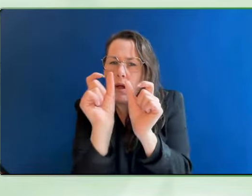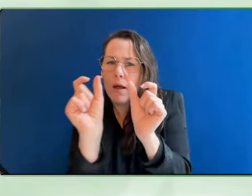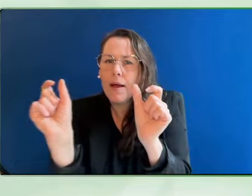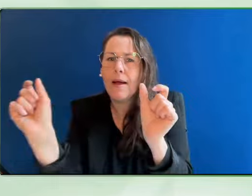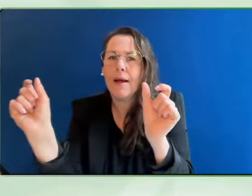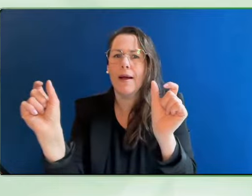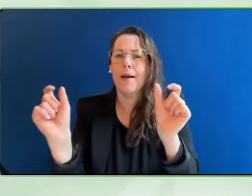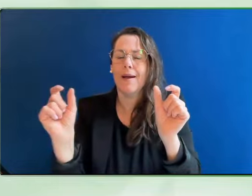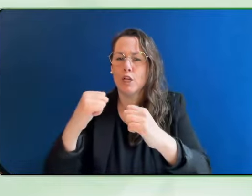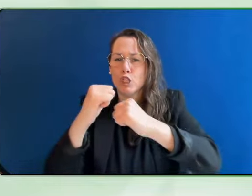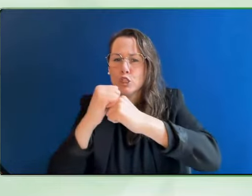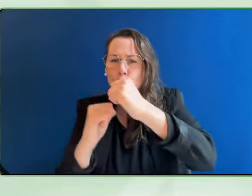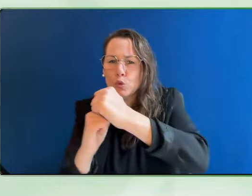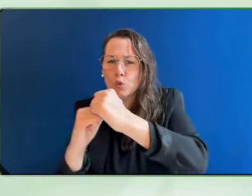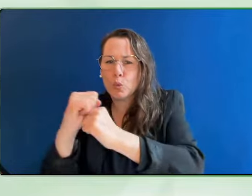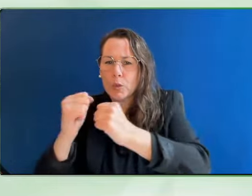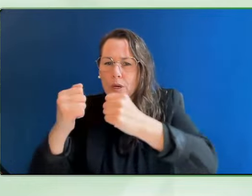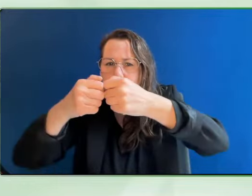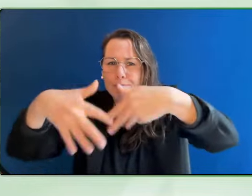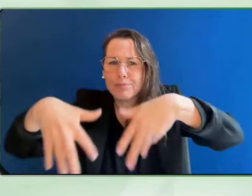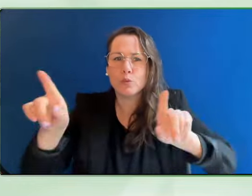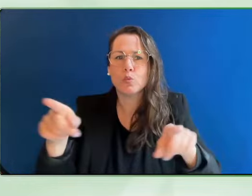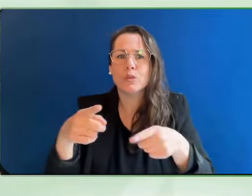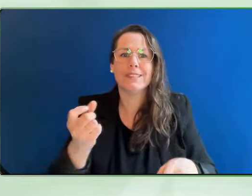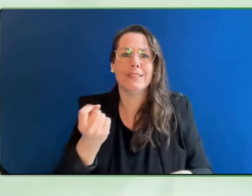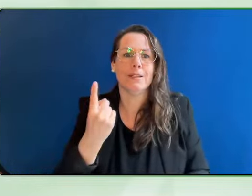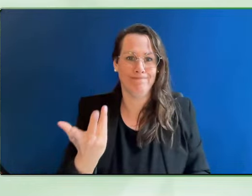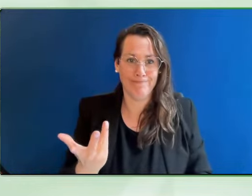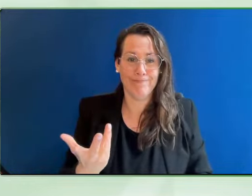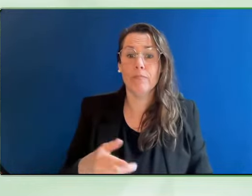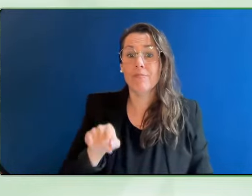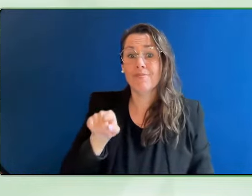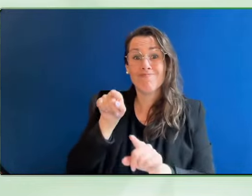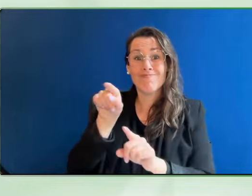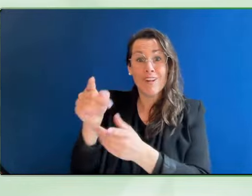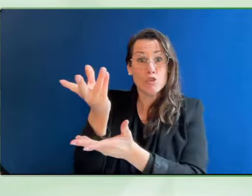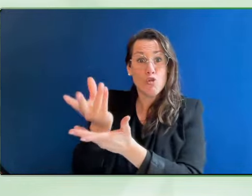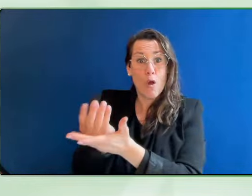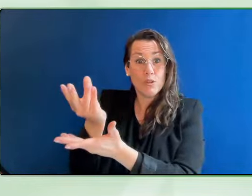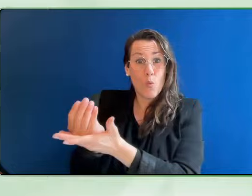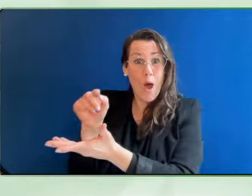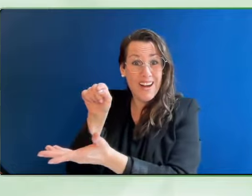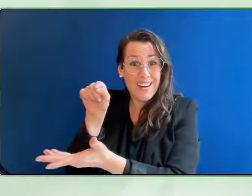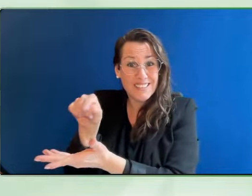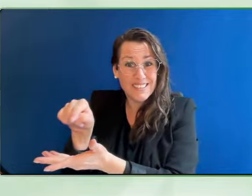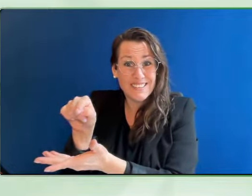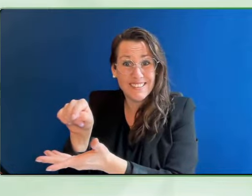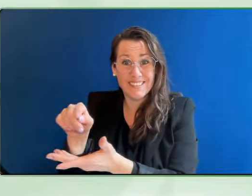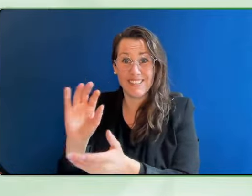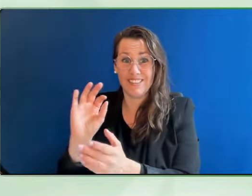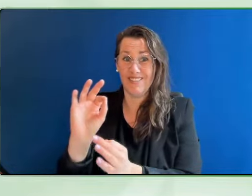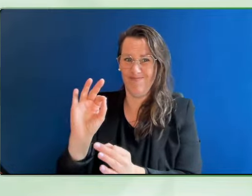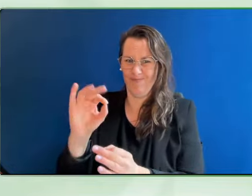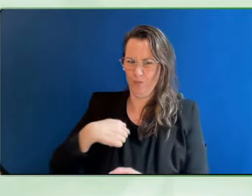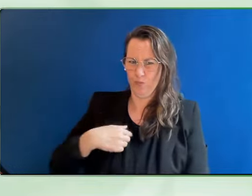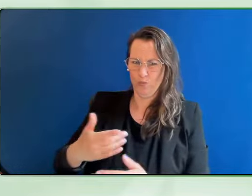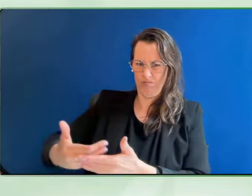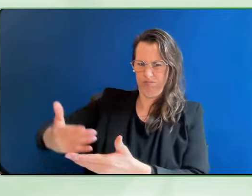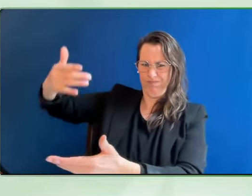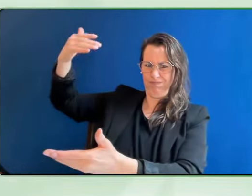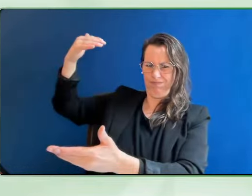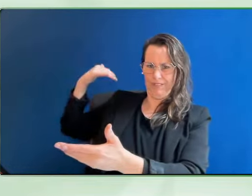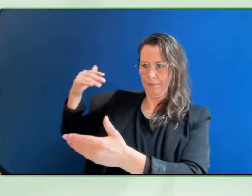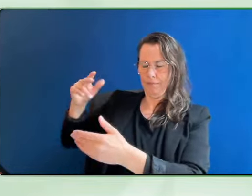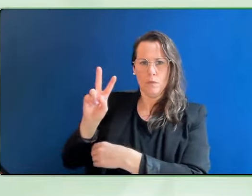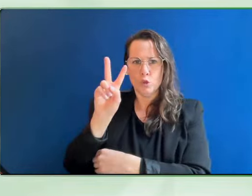and around 12 years ago in 2013 I started to do my solo set, where I used the loop station